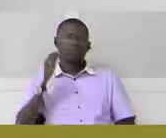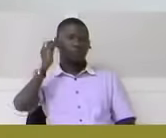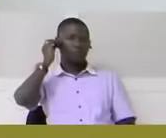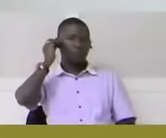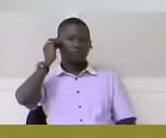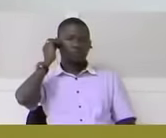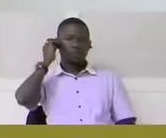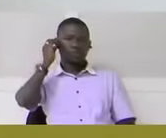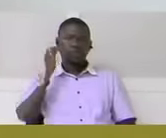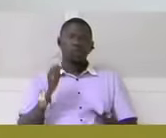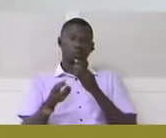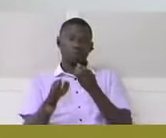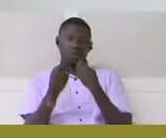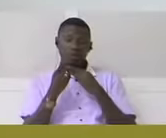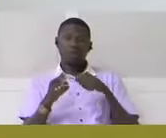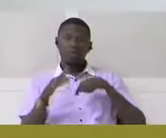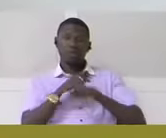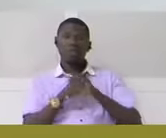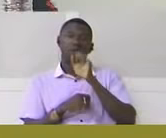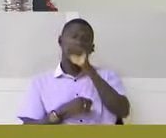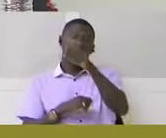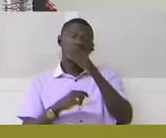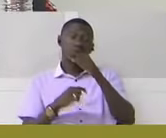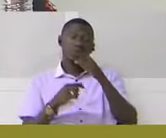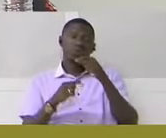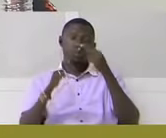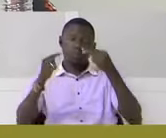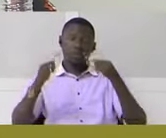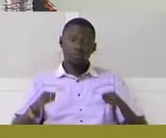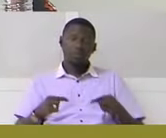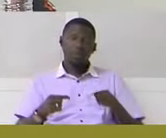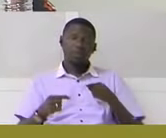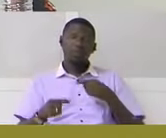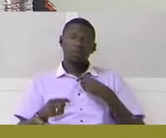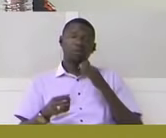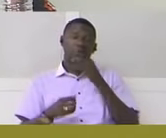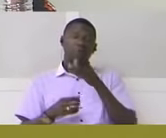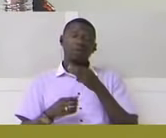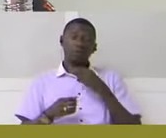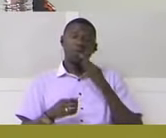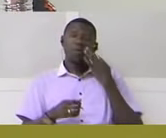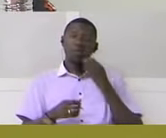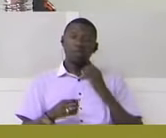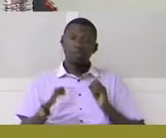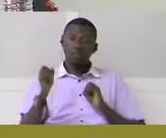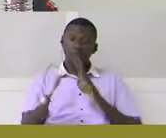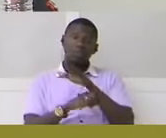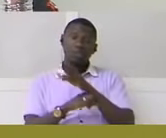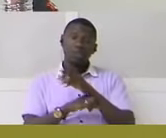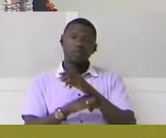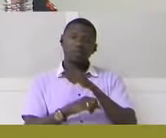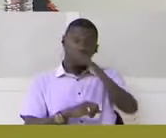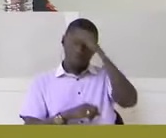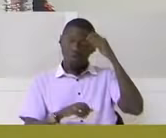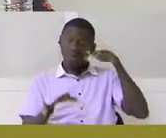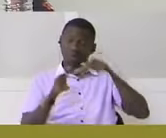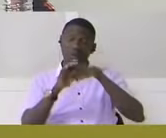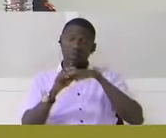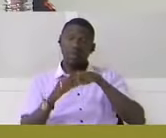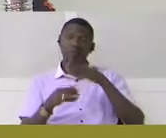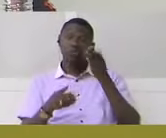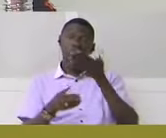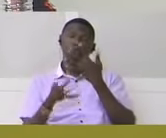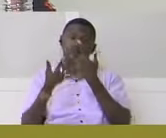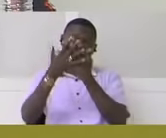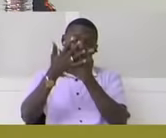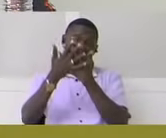You have a statement that you are aware of instances when he sent his staff to mile 2. Ita fa ngi fo la statement ko kuma ka ngi ko